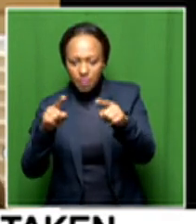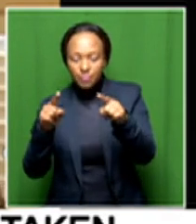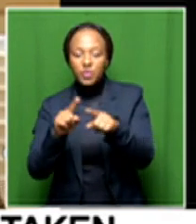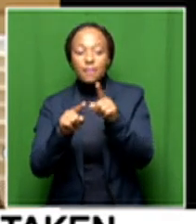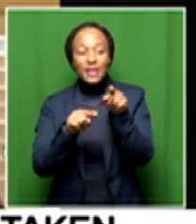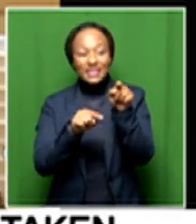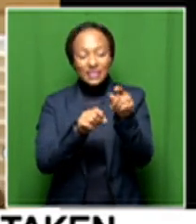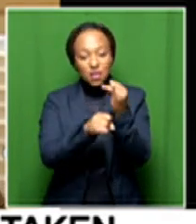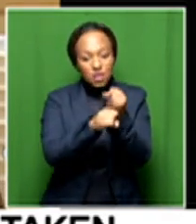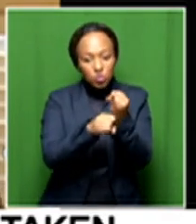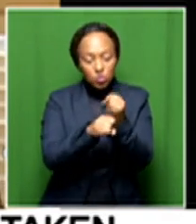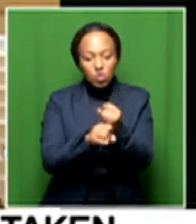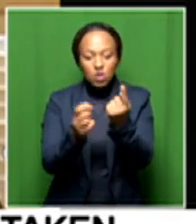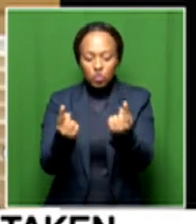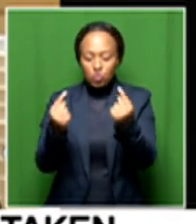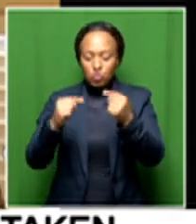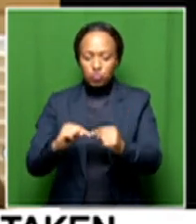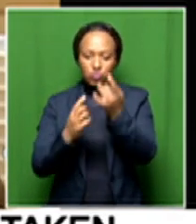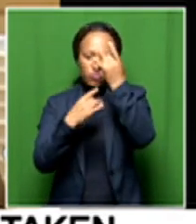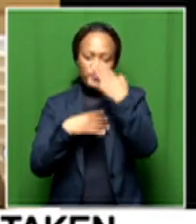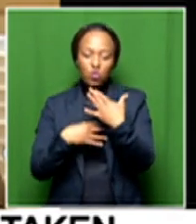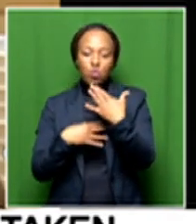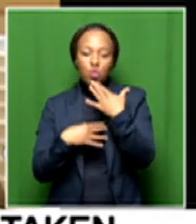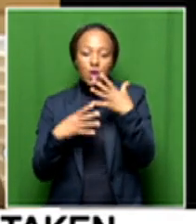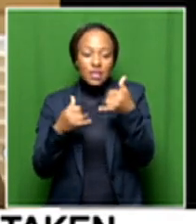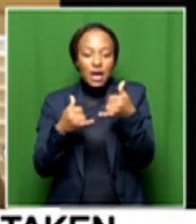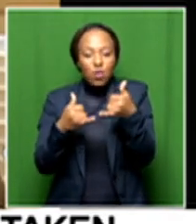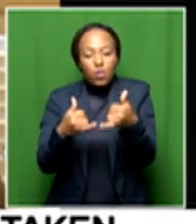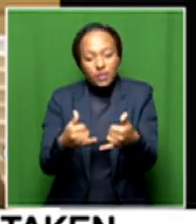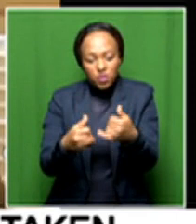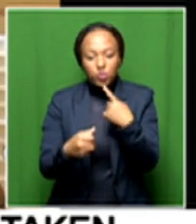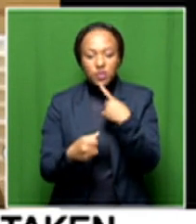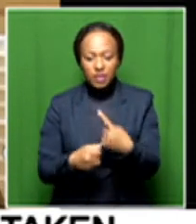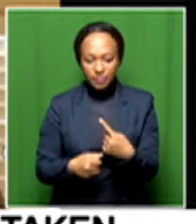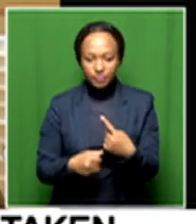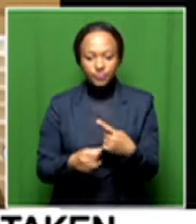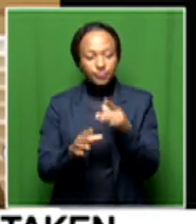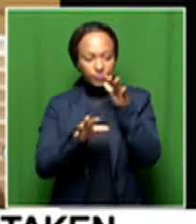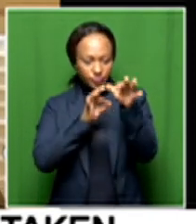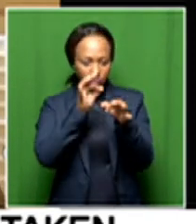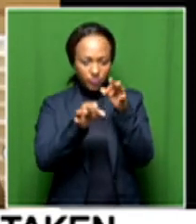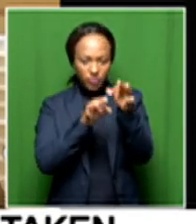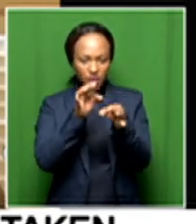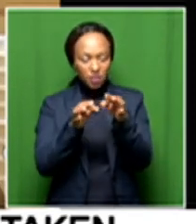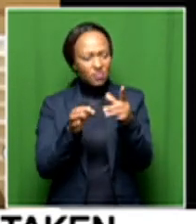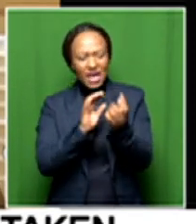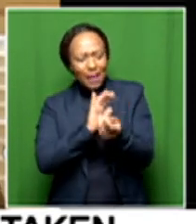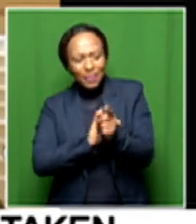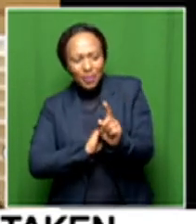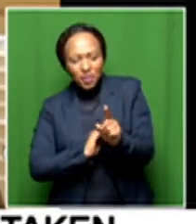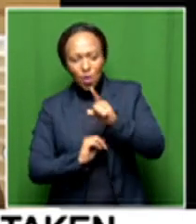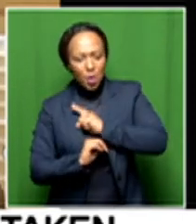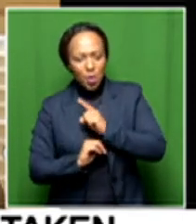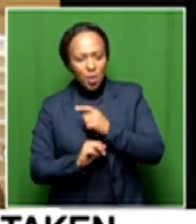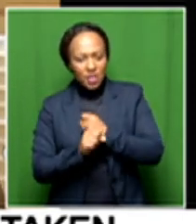we need to now come to the party in terms of now those particular awards which are there, and clarify what really happened in terms of